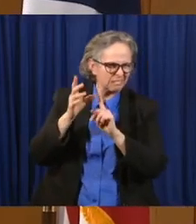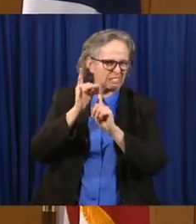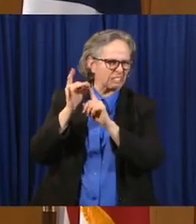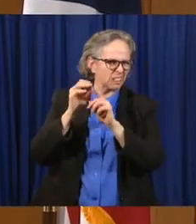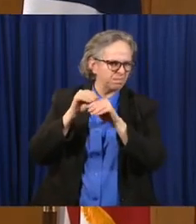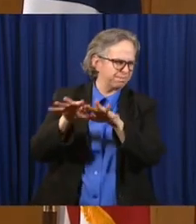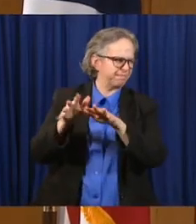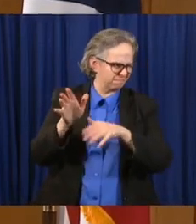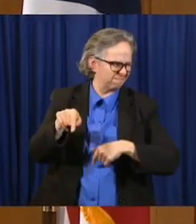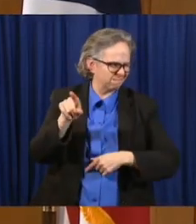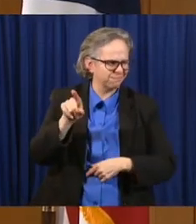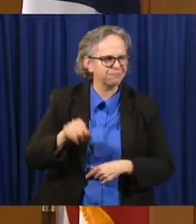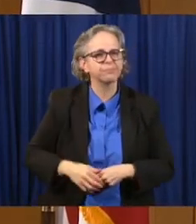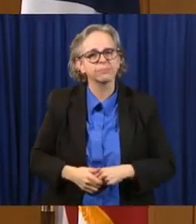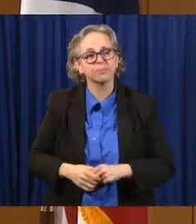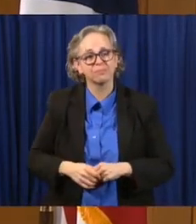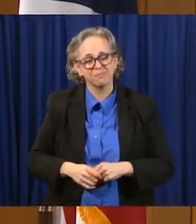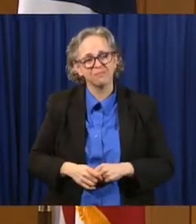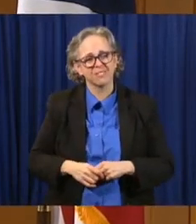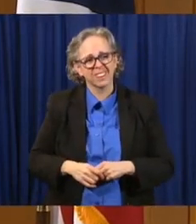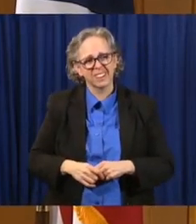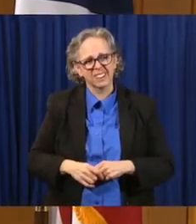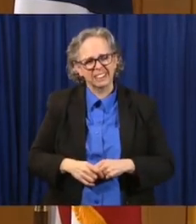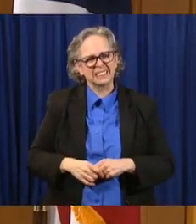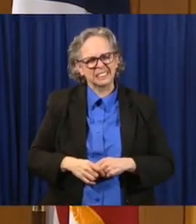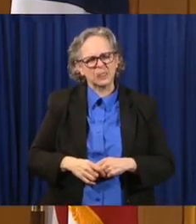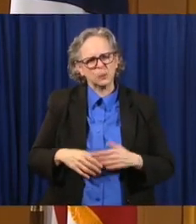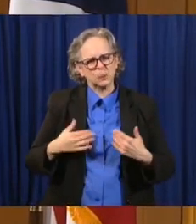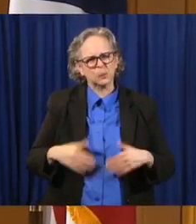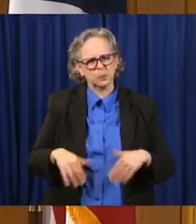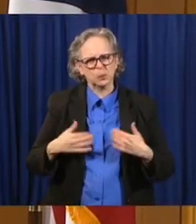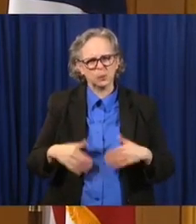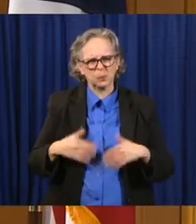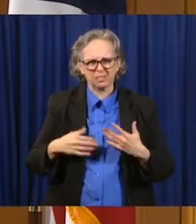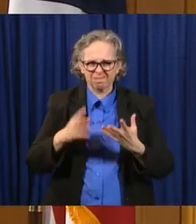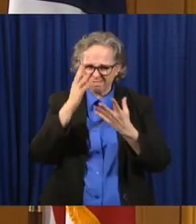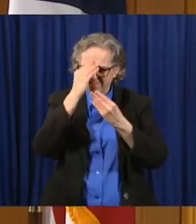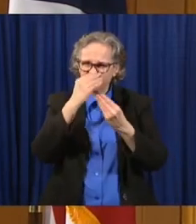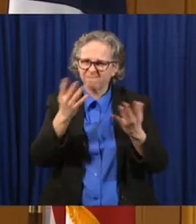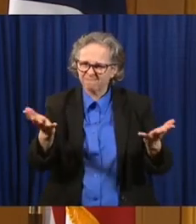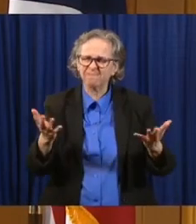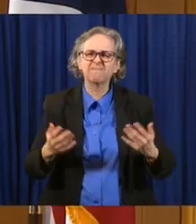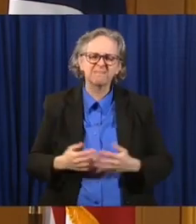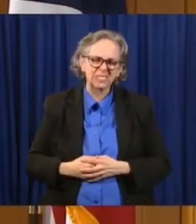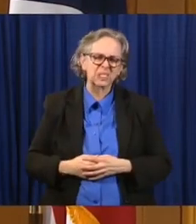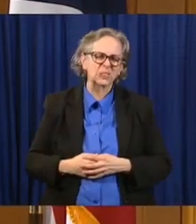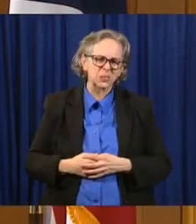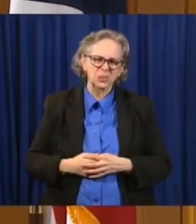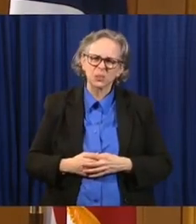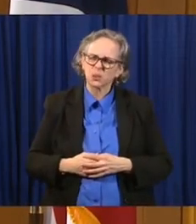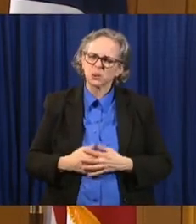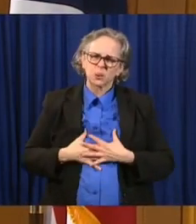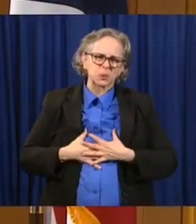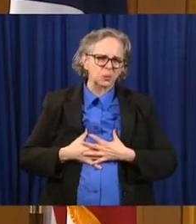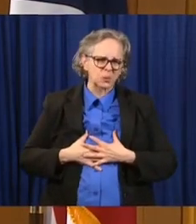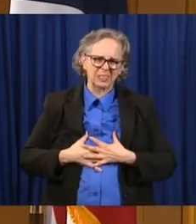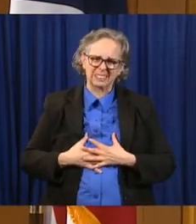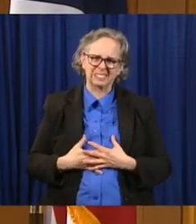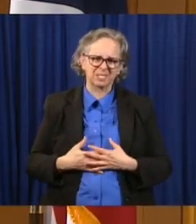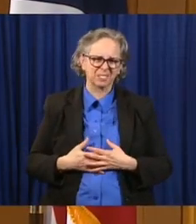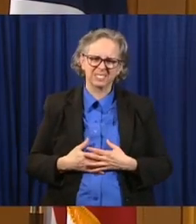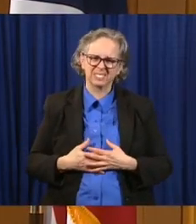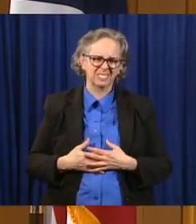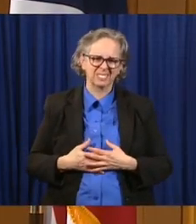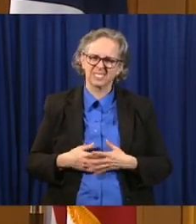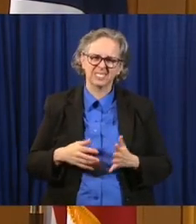indicated, at this stage of this virus, we continue to